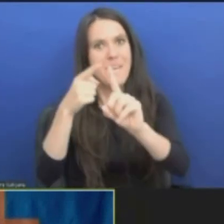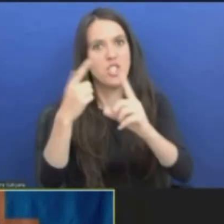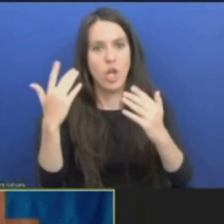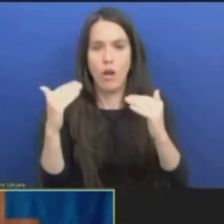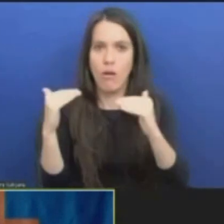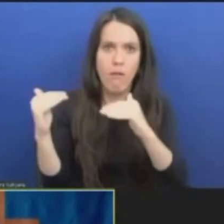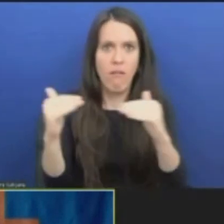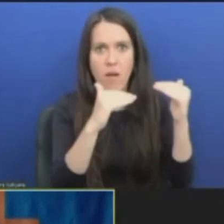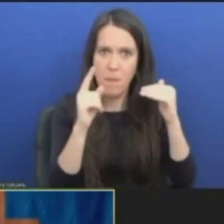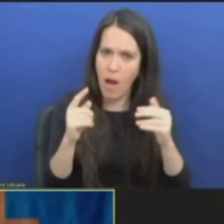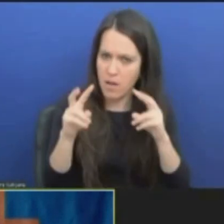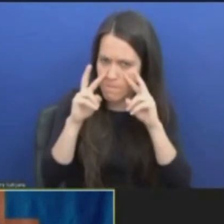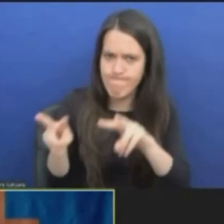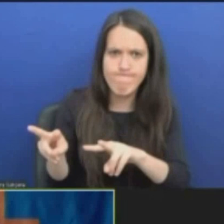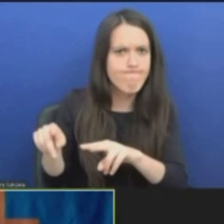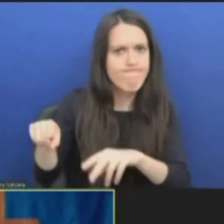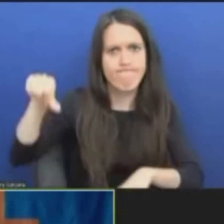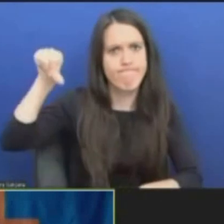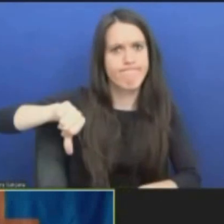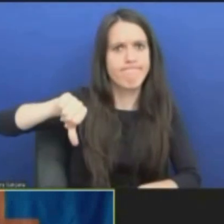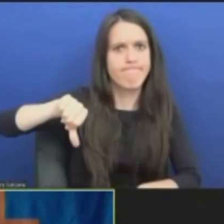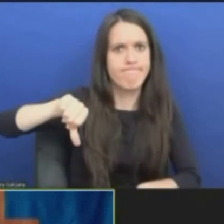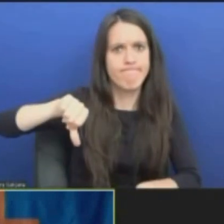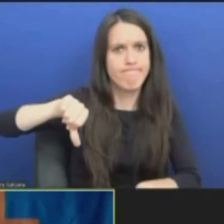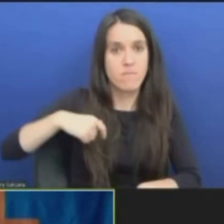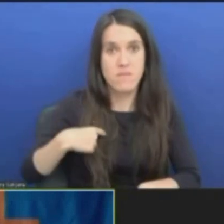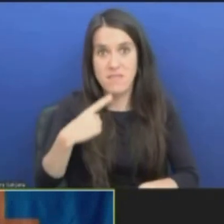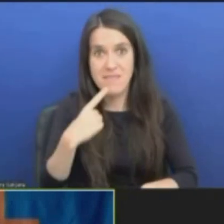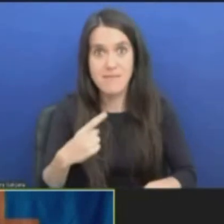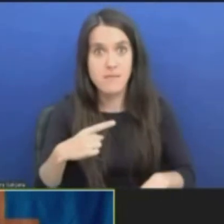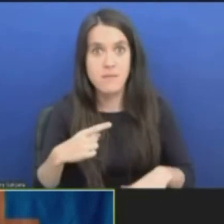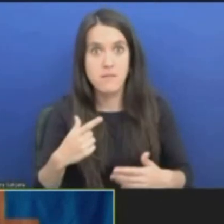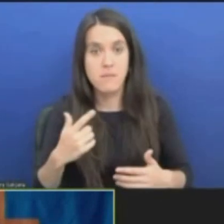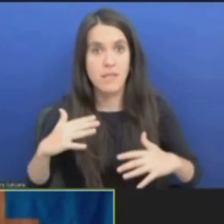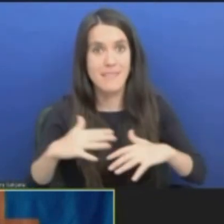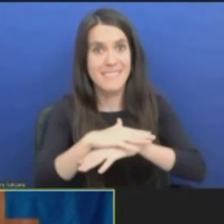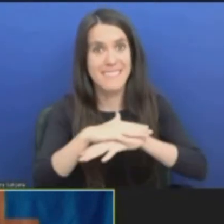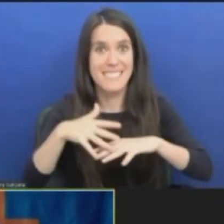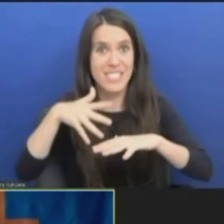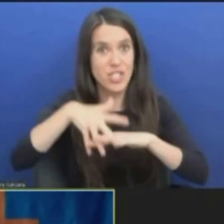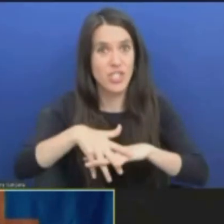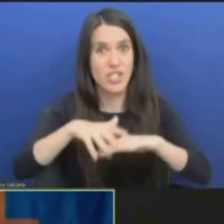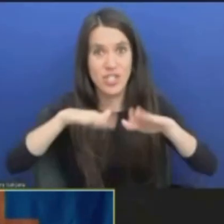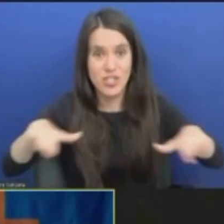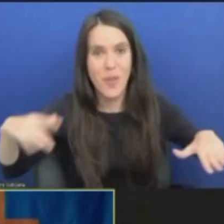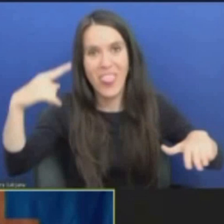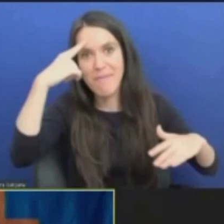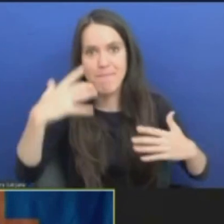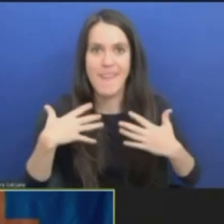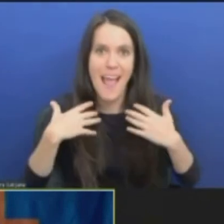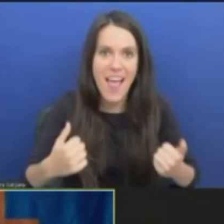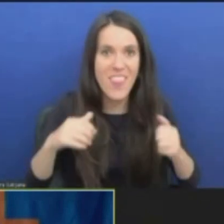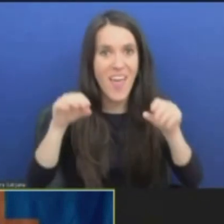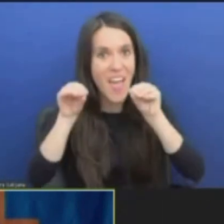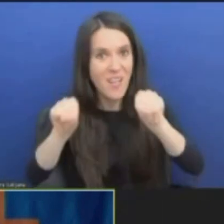firmly condemned. When we speak of the rights of indigenous children, we immediately think of the health and the education of children.